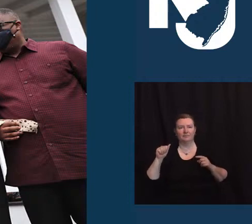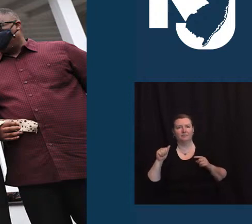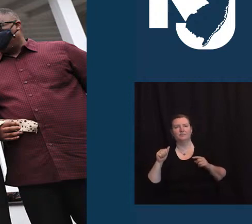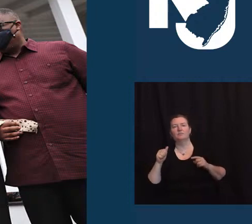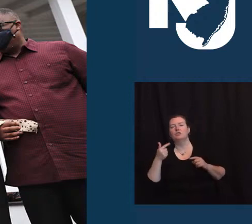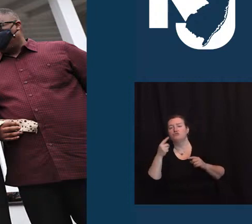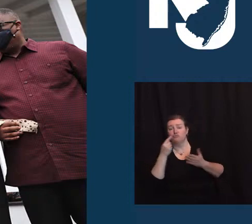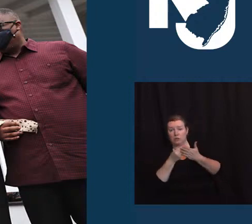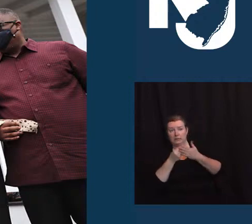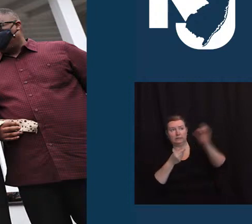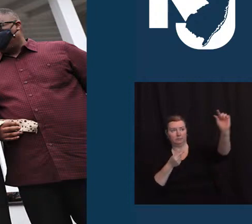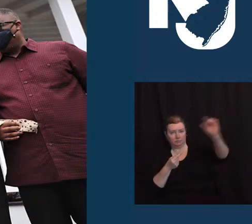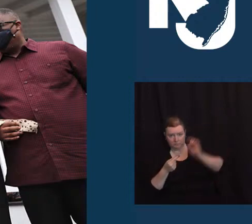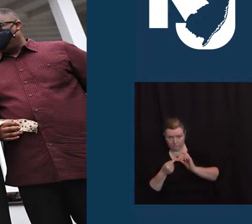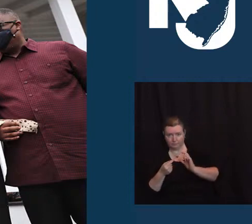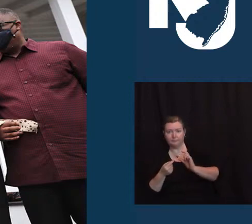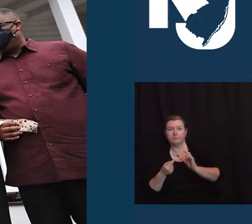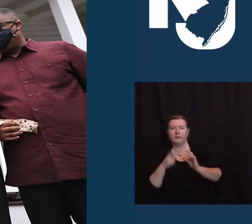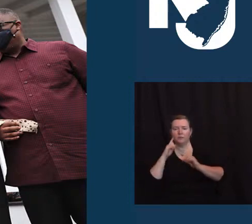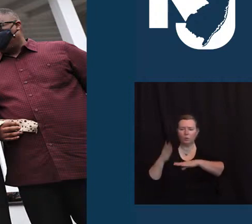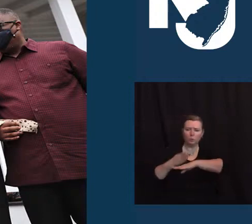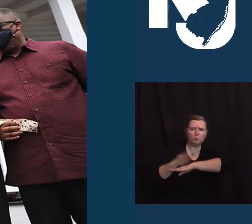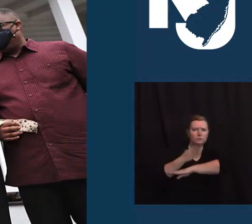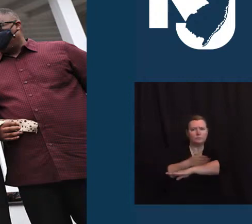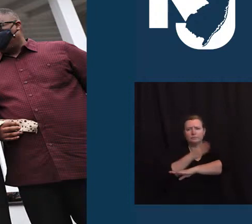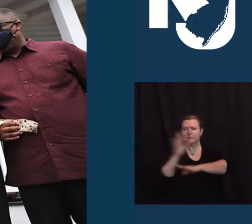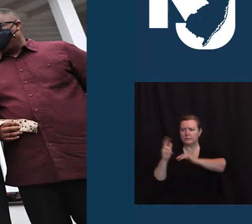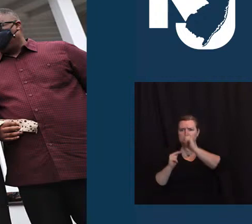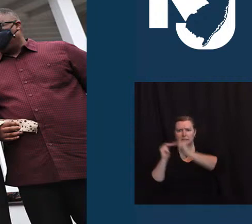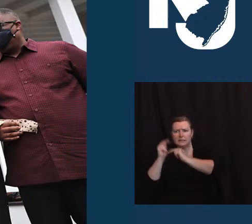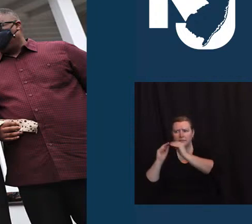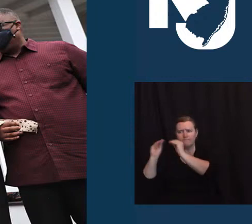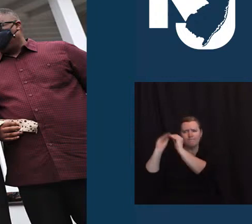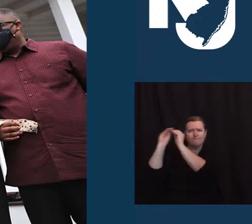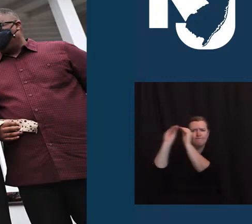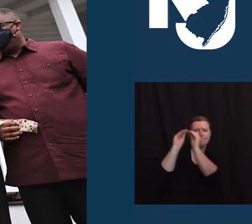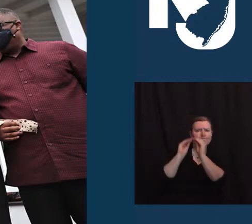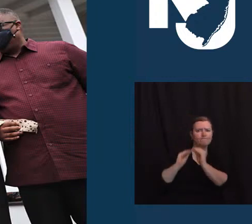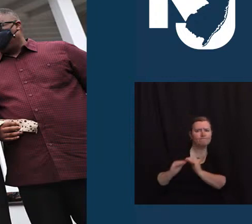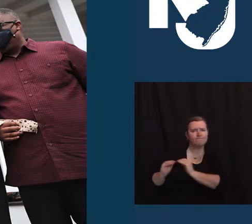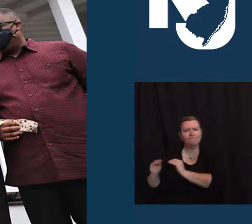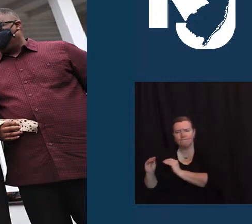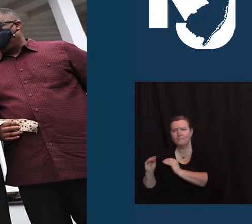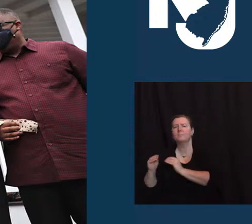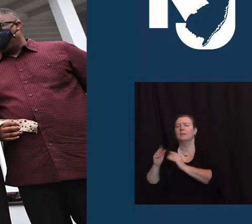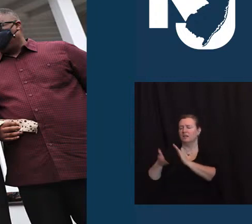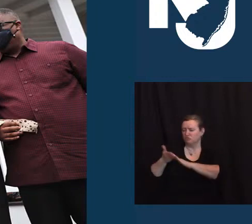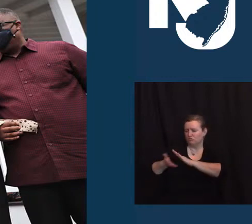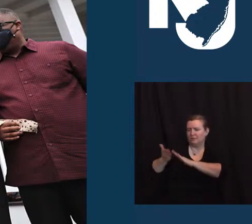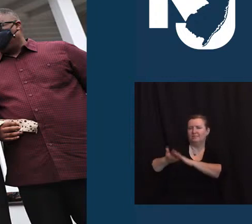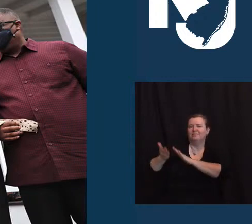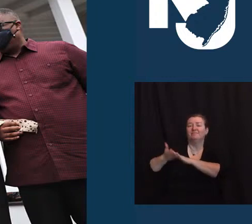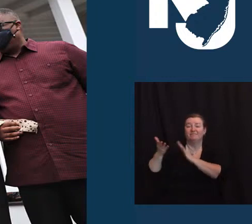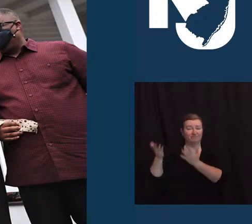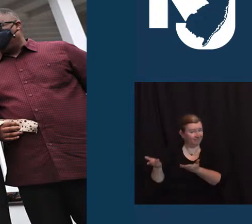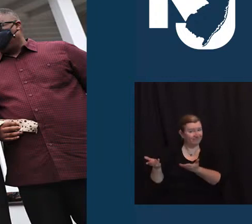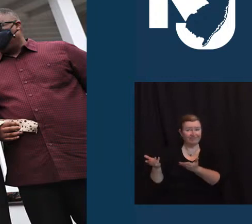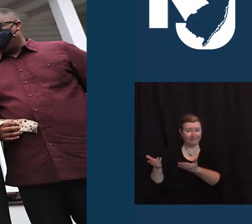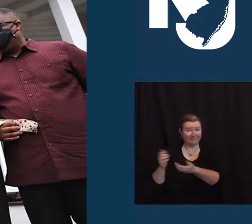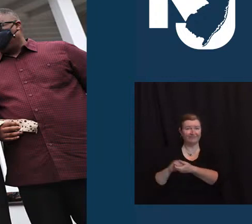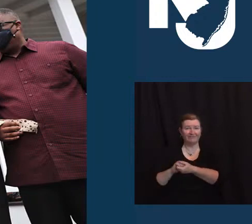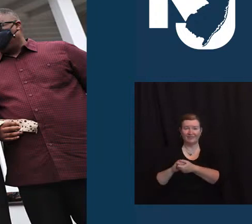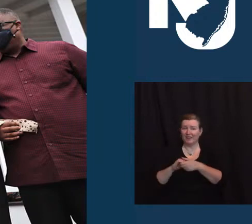to complete the rehabilitation of its historic building and to keep its programs funded. And several other nearby small